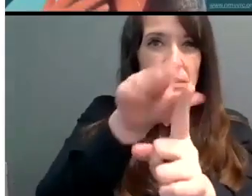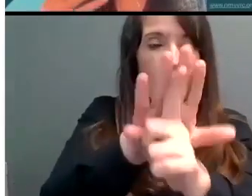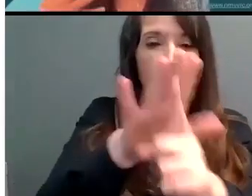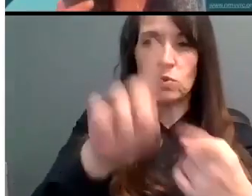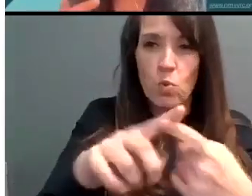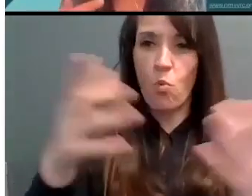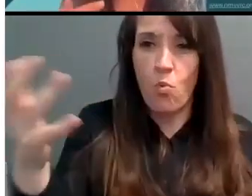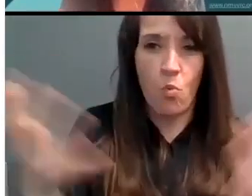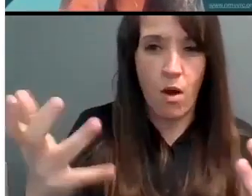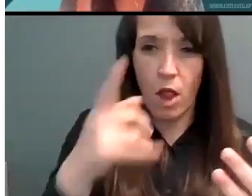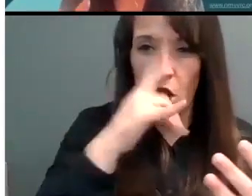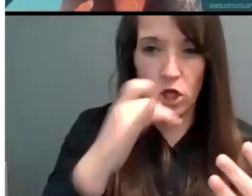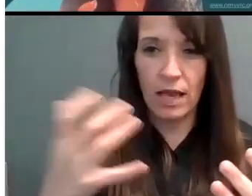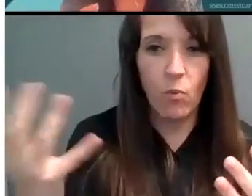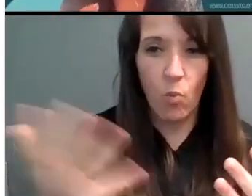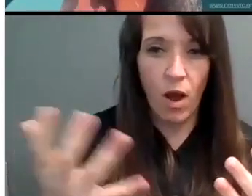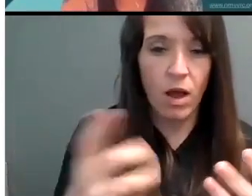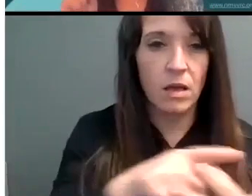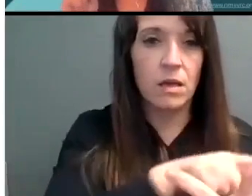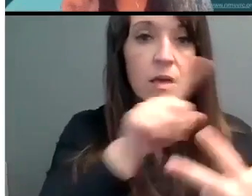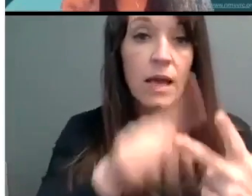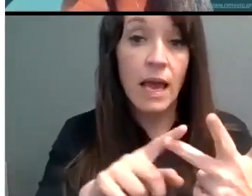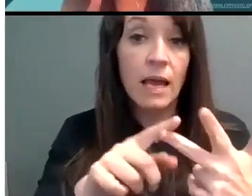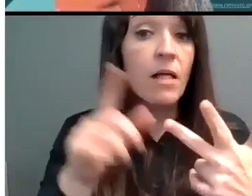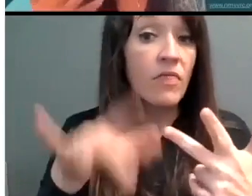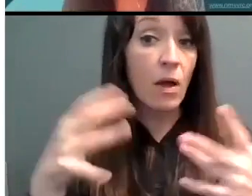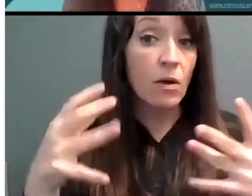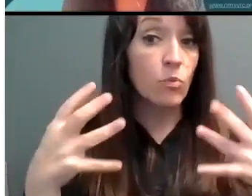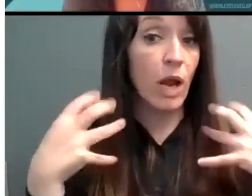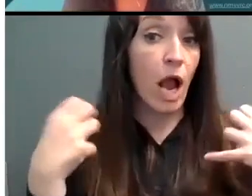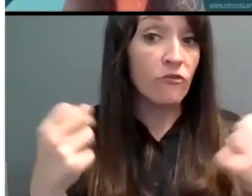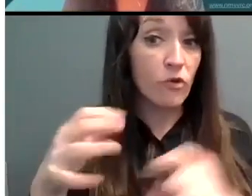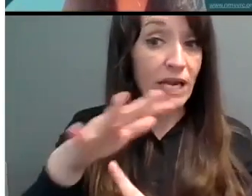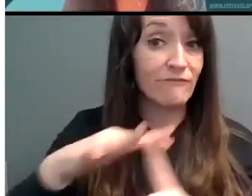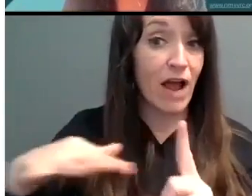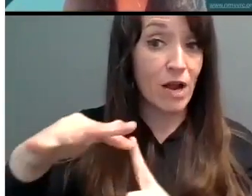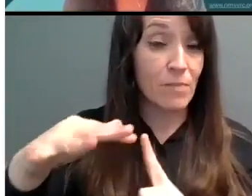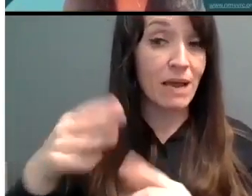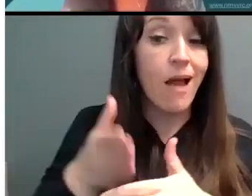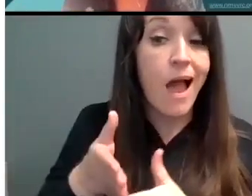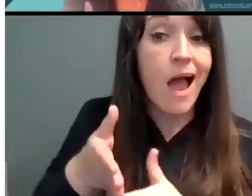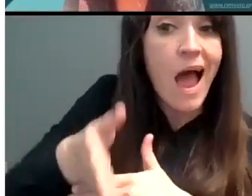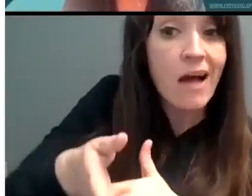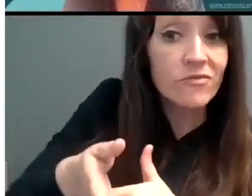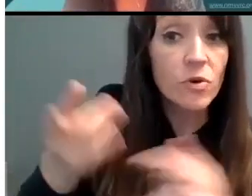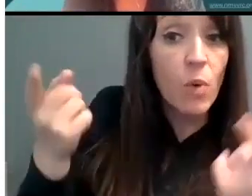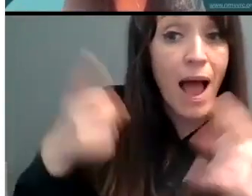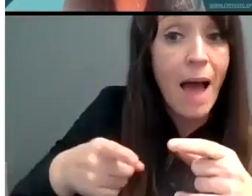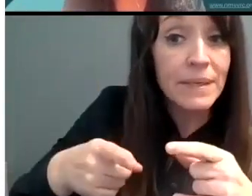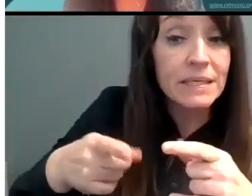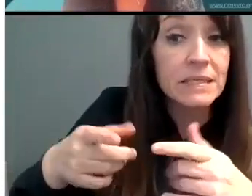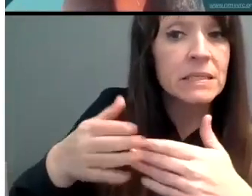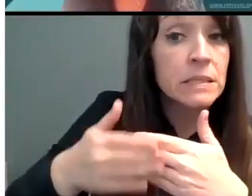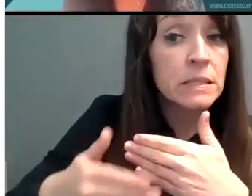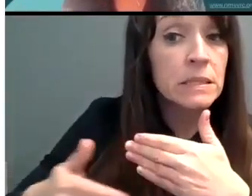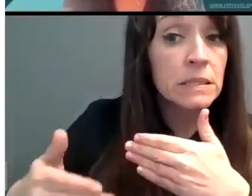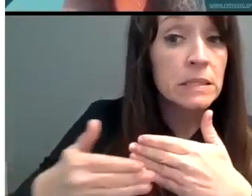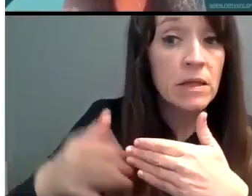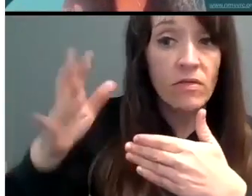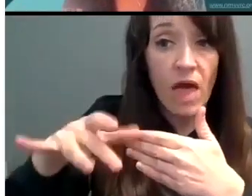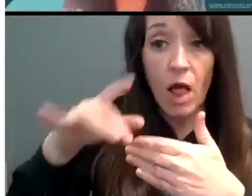be the recovery environment, which is really important for us as providers who might be helping people in the aftermath. What does that look like? Are